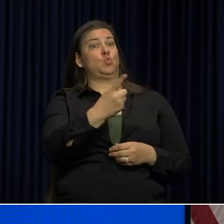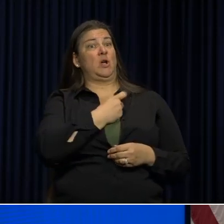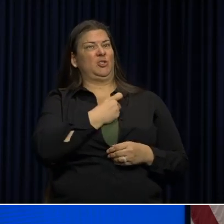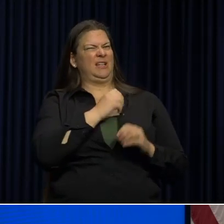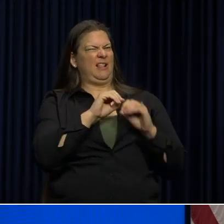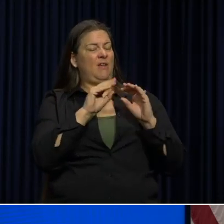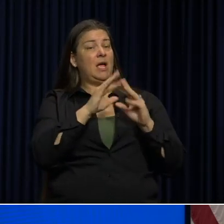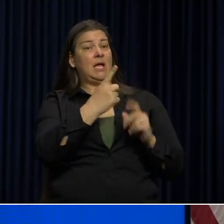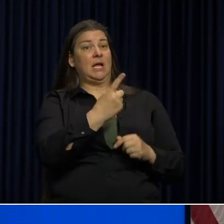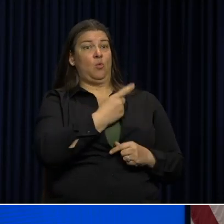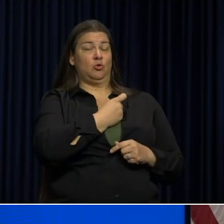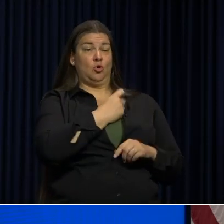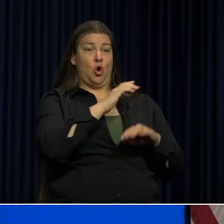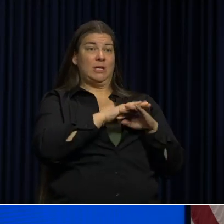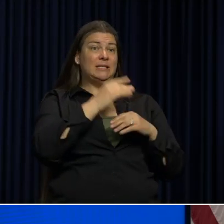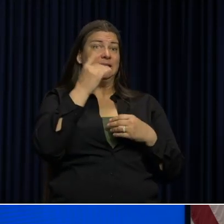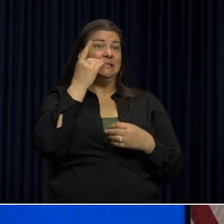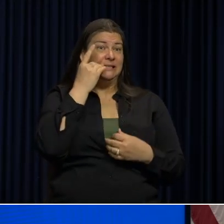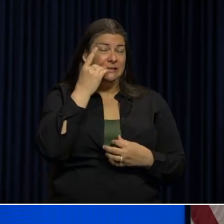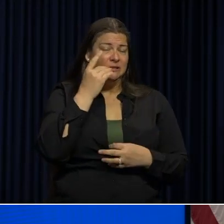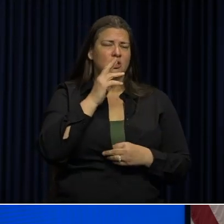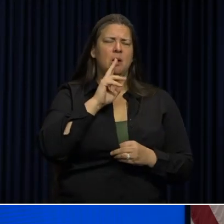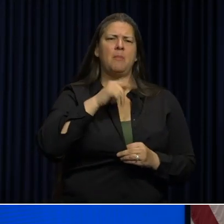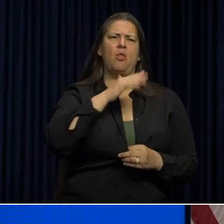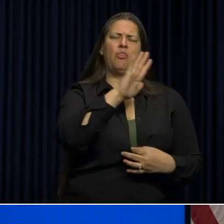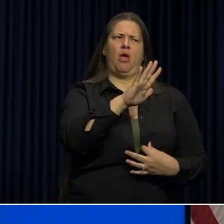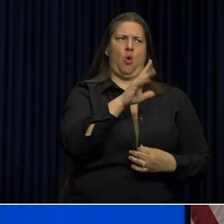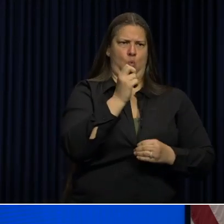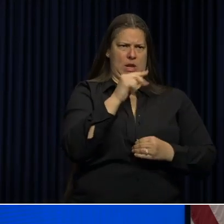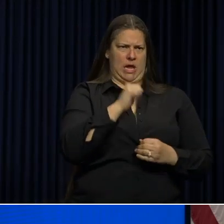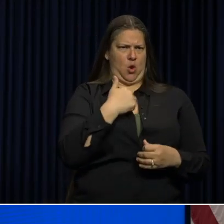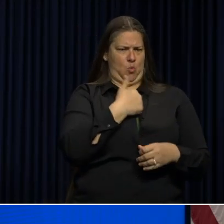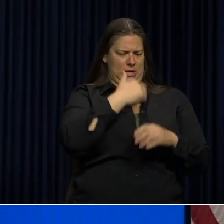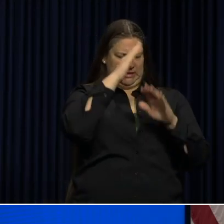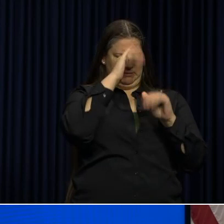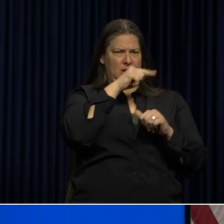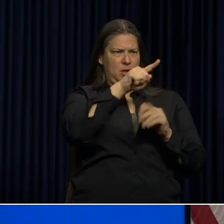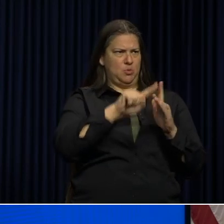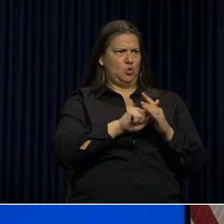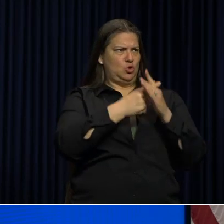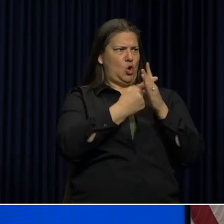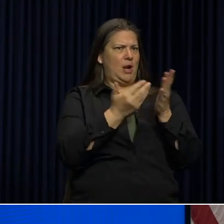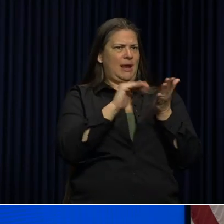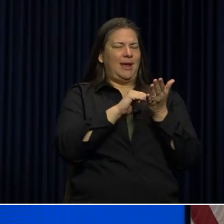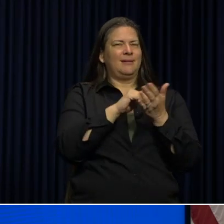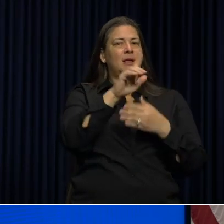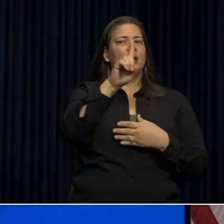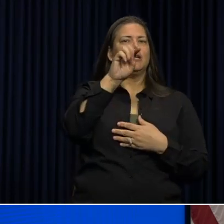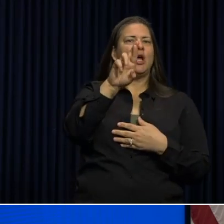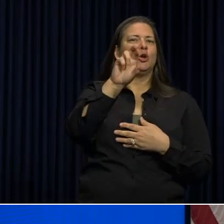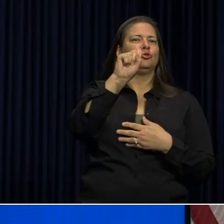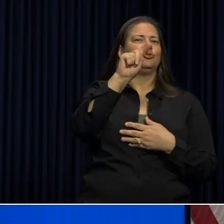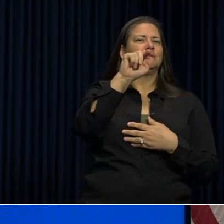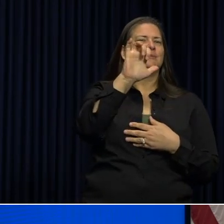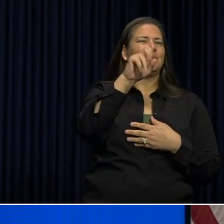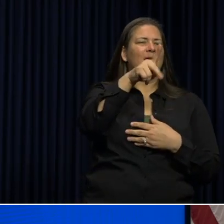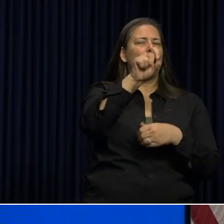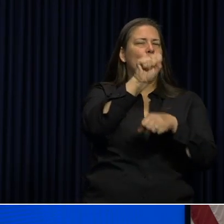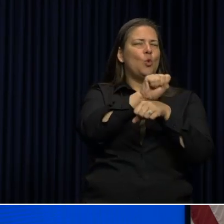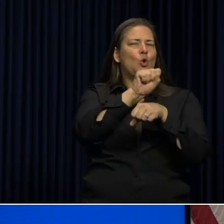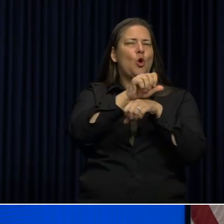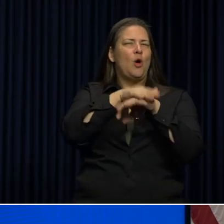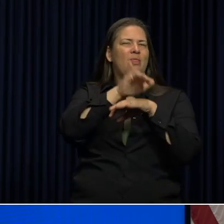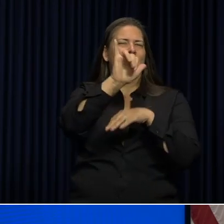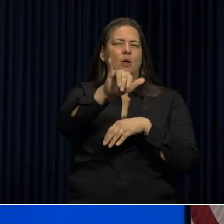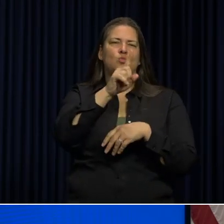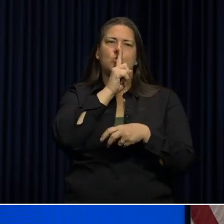given the extra part of their practice, and how soon could we expect it to start up? This is an area that Dr. Stack is working on very